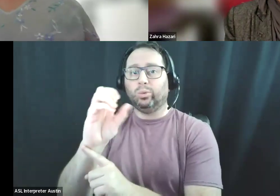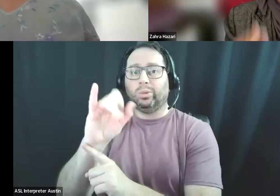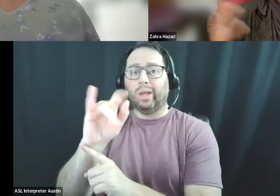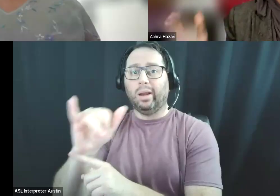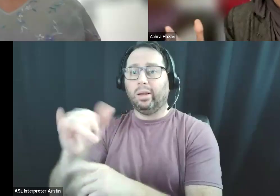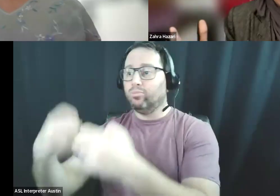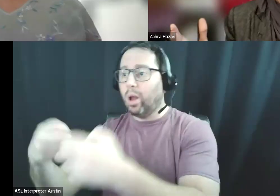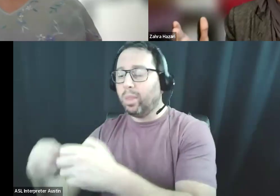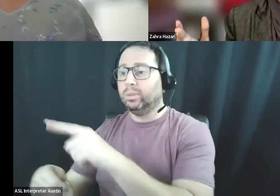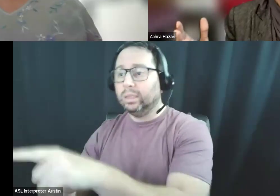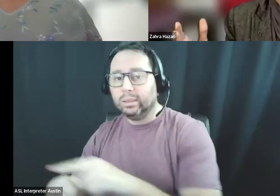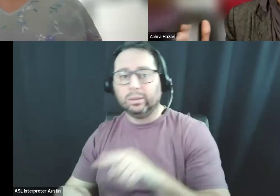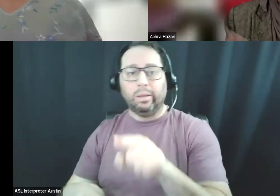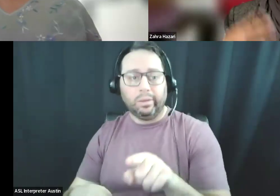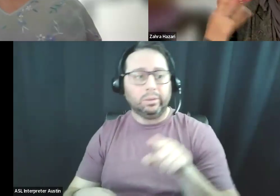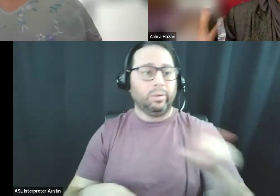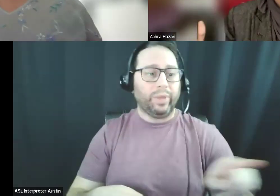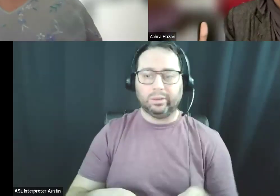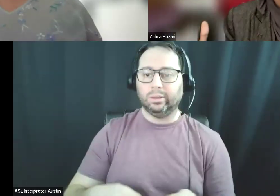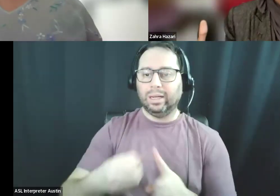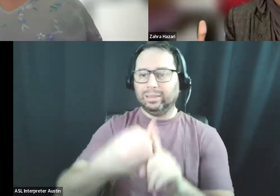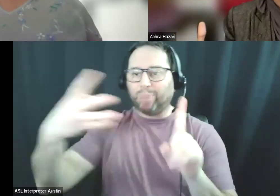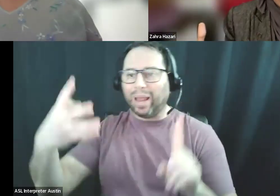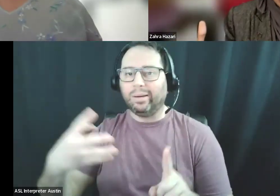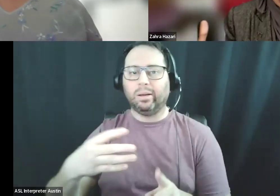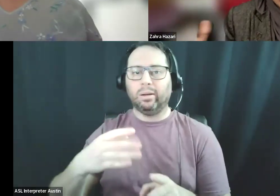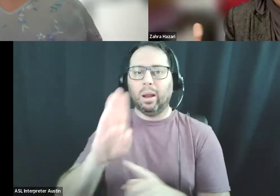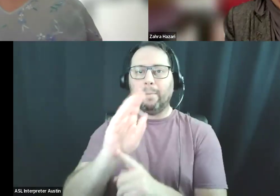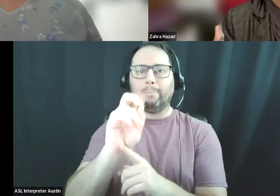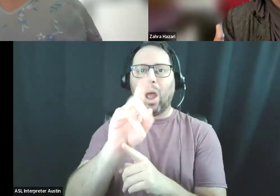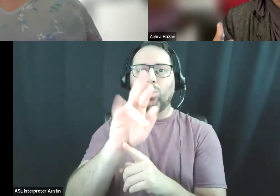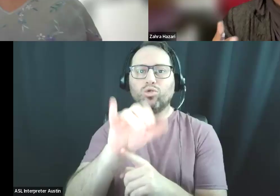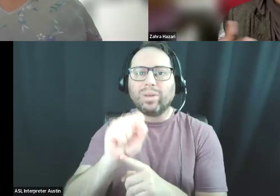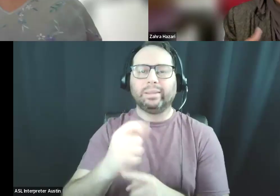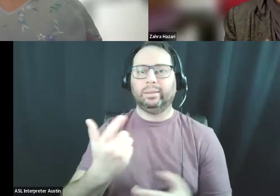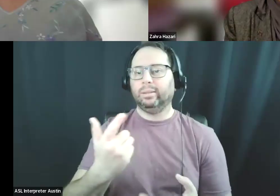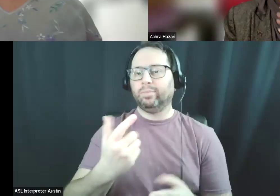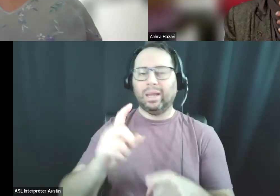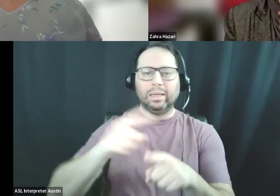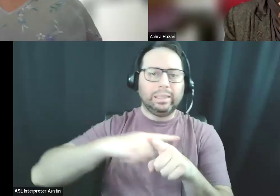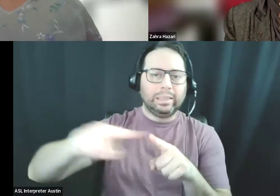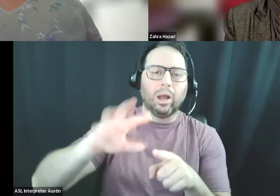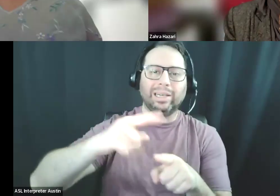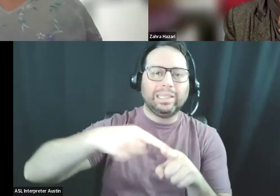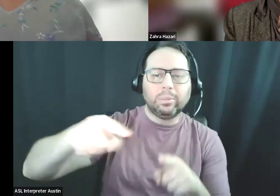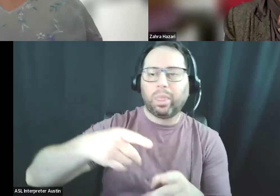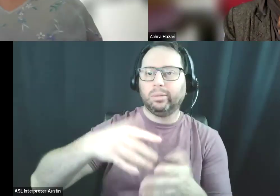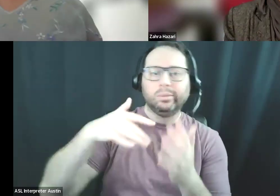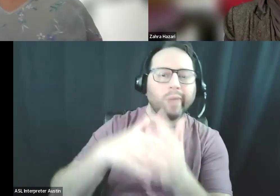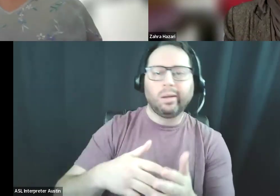of expanding the boundaries of disciplines, rethinking the culture of the disciplines. And I'm very culturally oriented in my